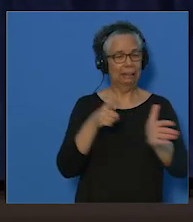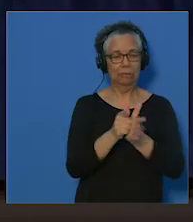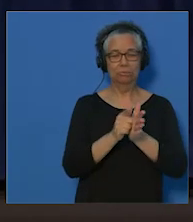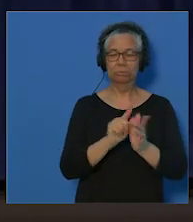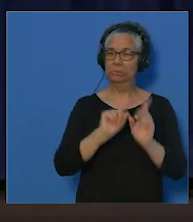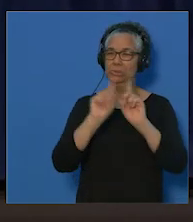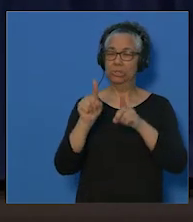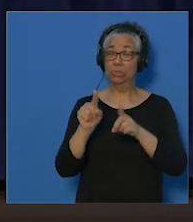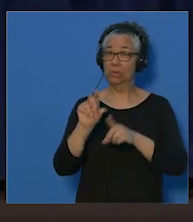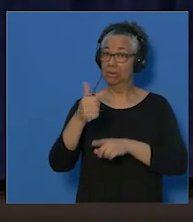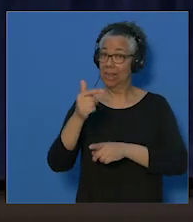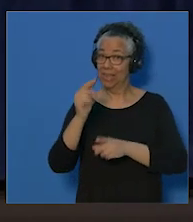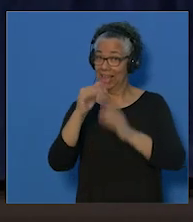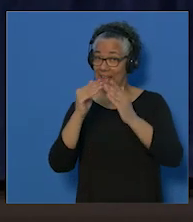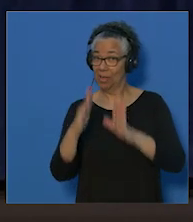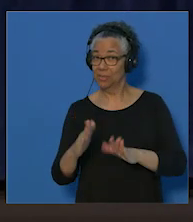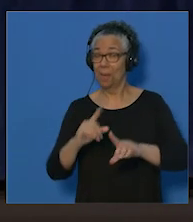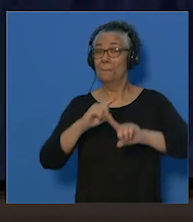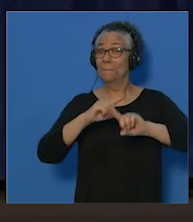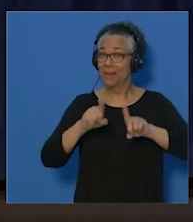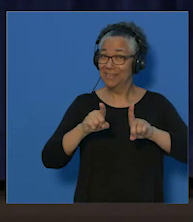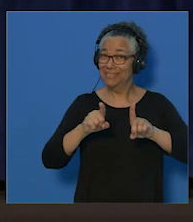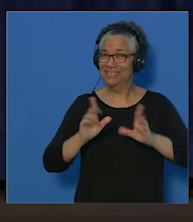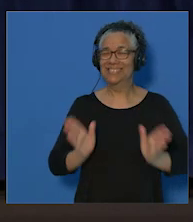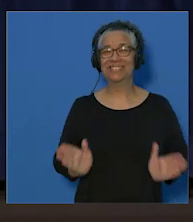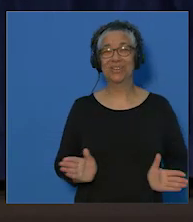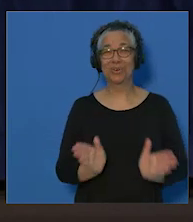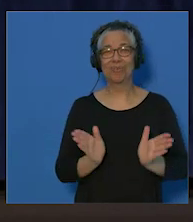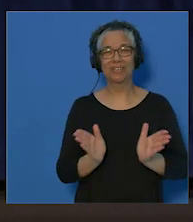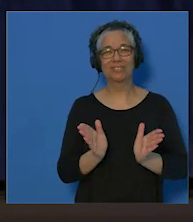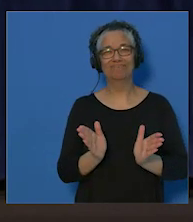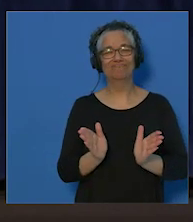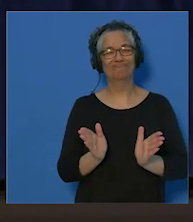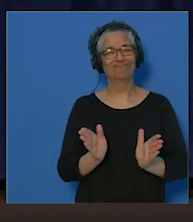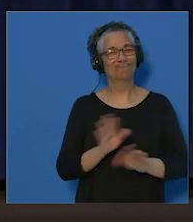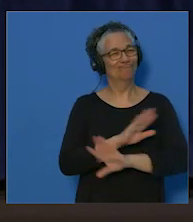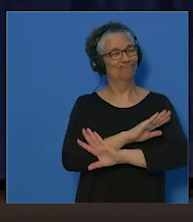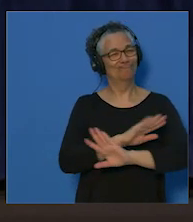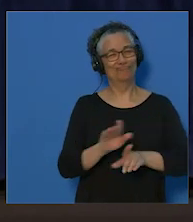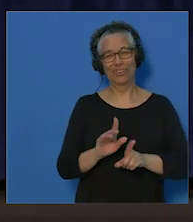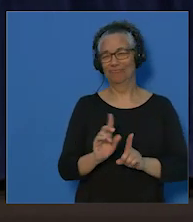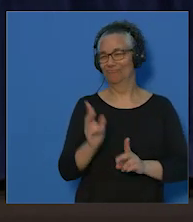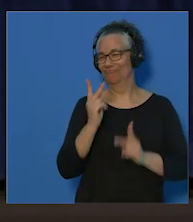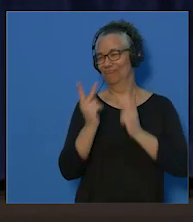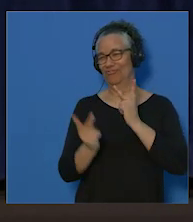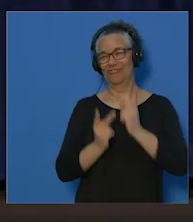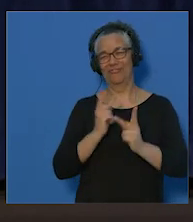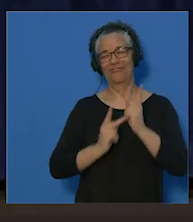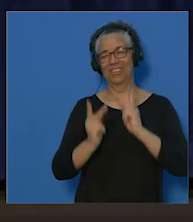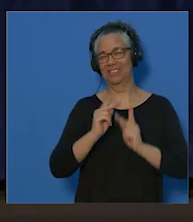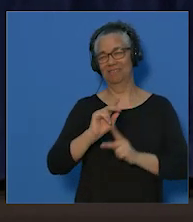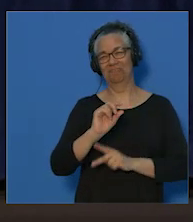household. However, it is strongly encouraged that persons do not visit other households.